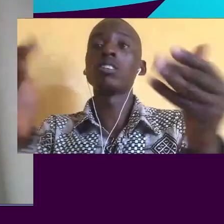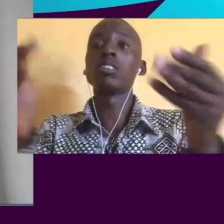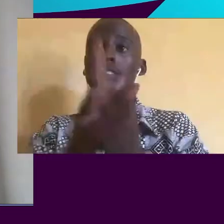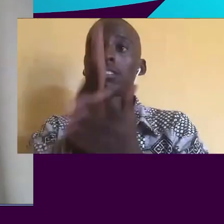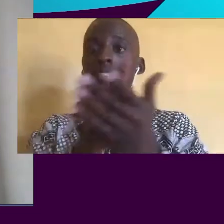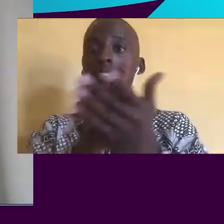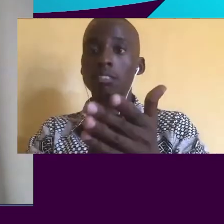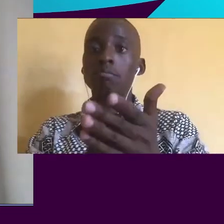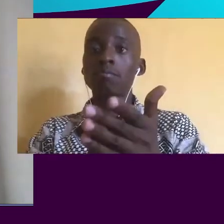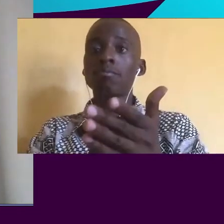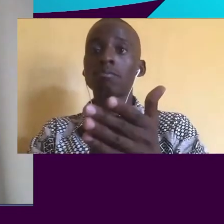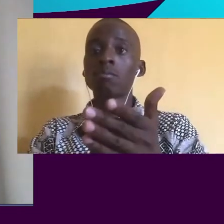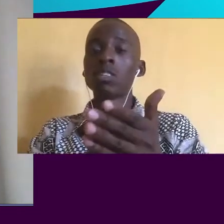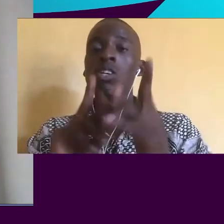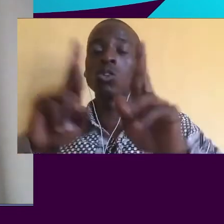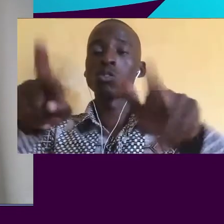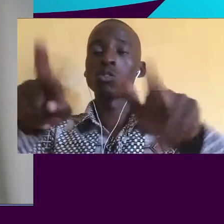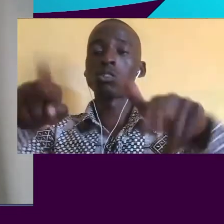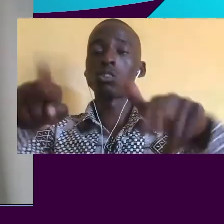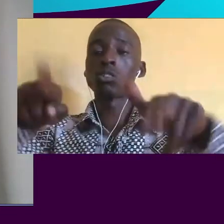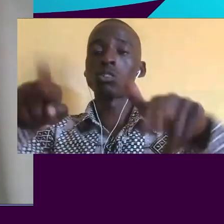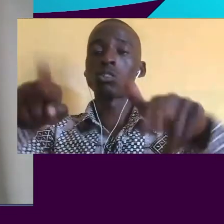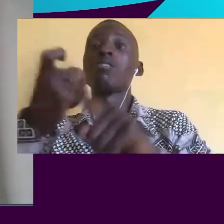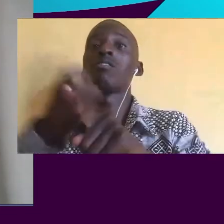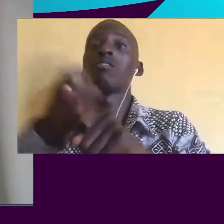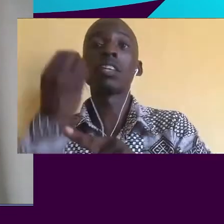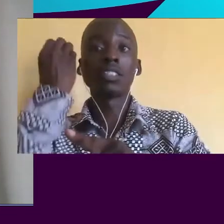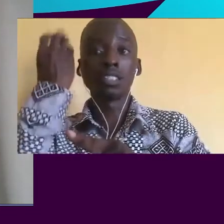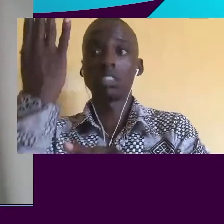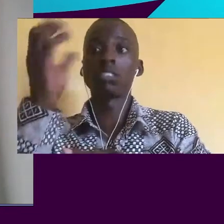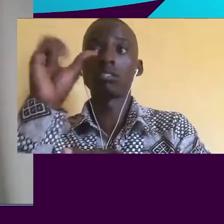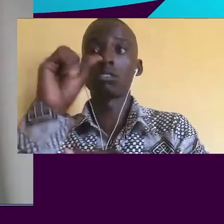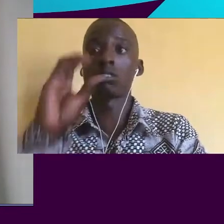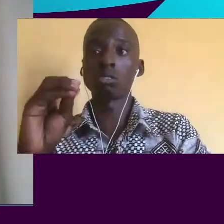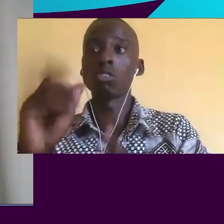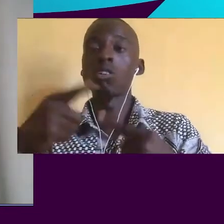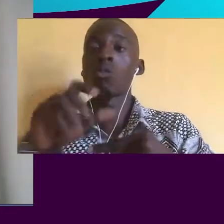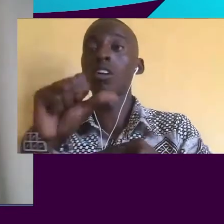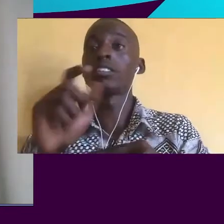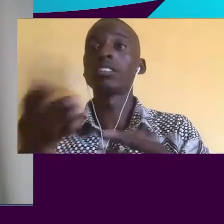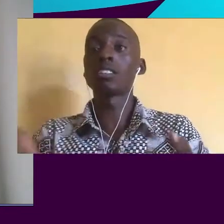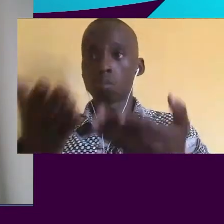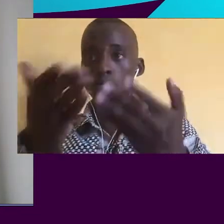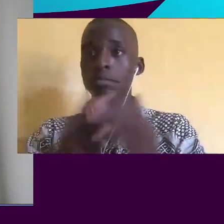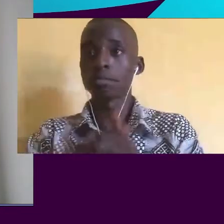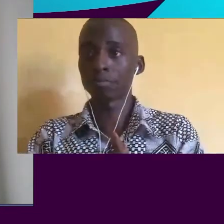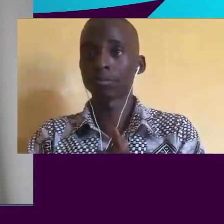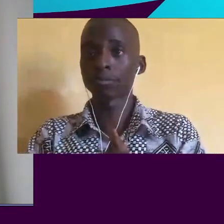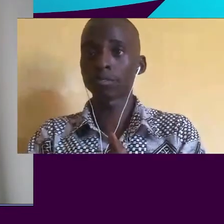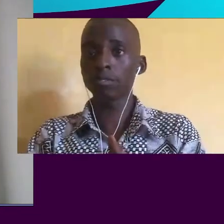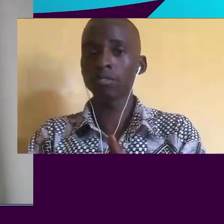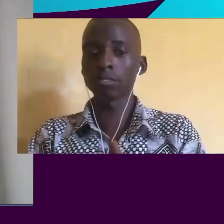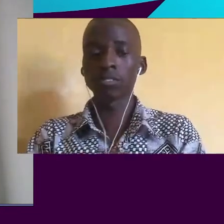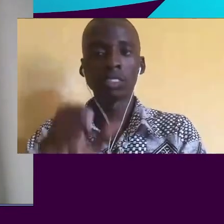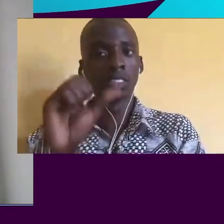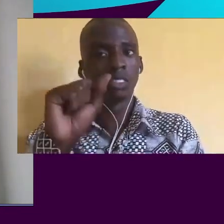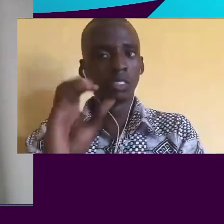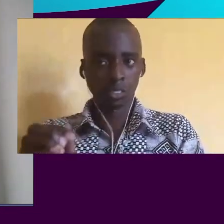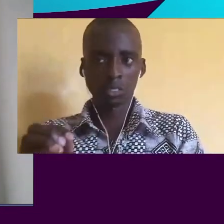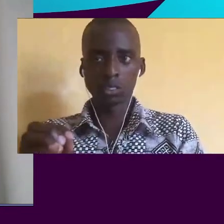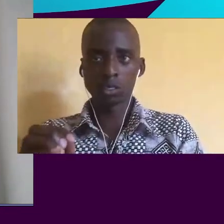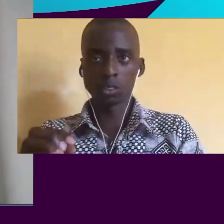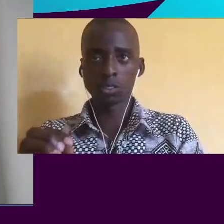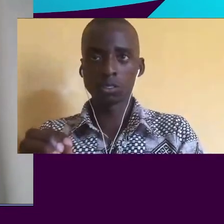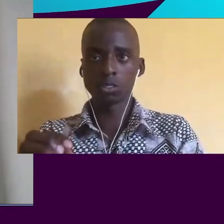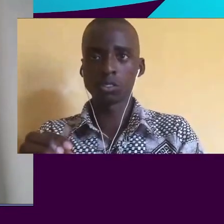from the initiatives that we set up. So I've mentioned a bit about why